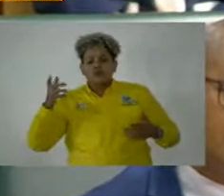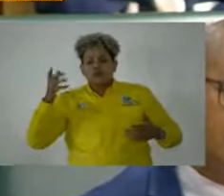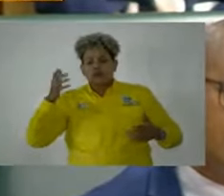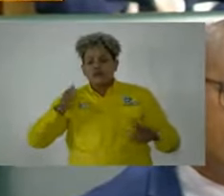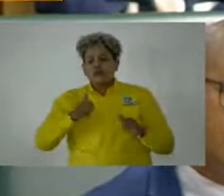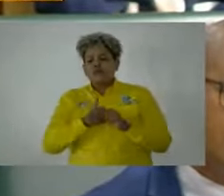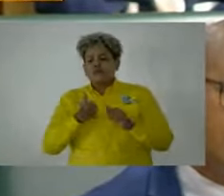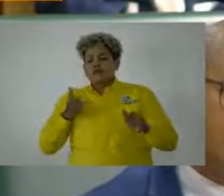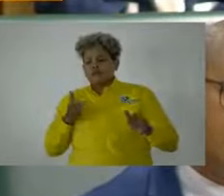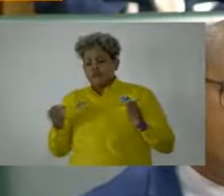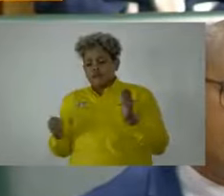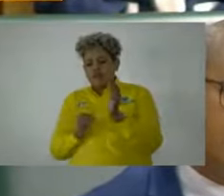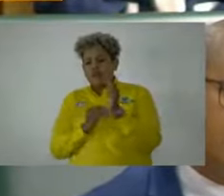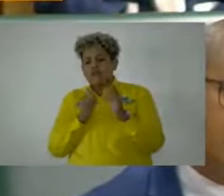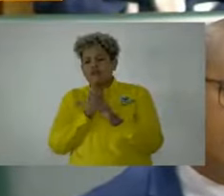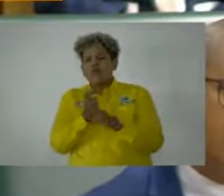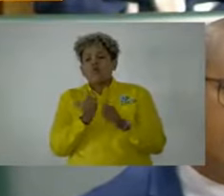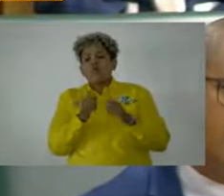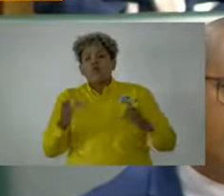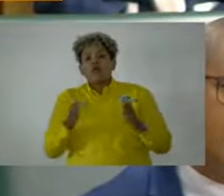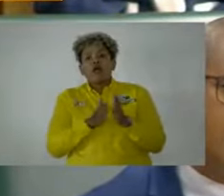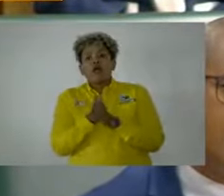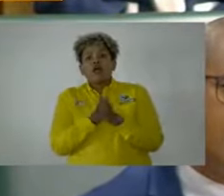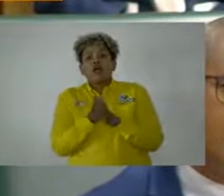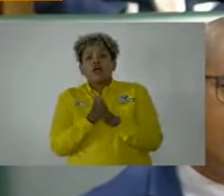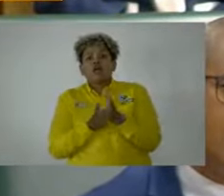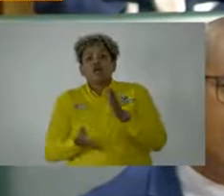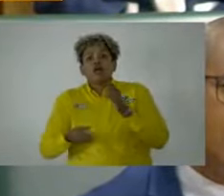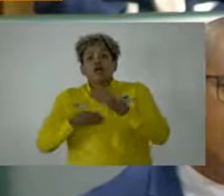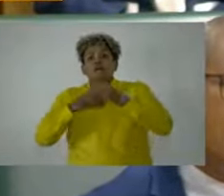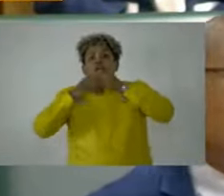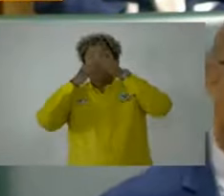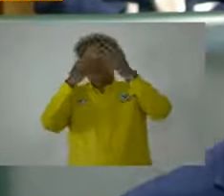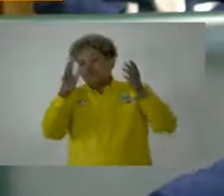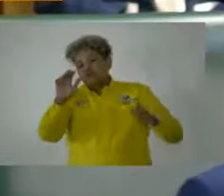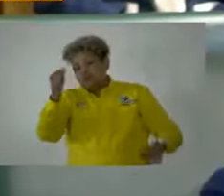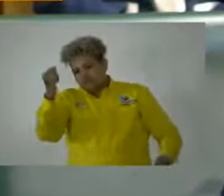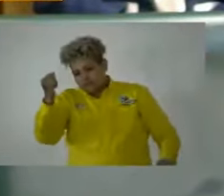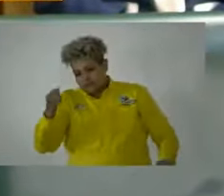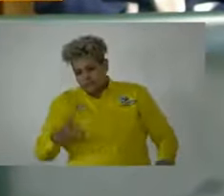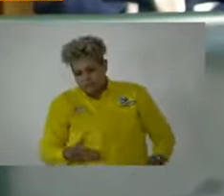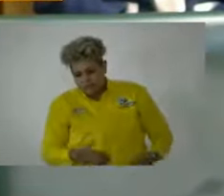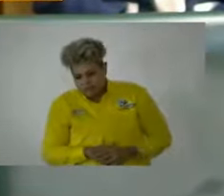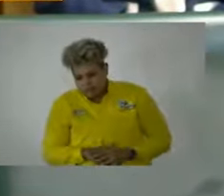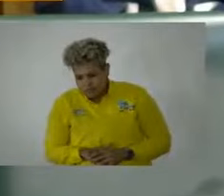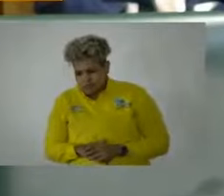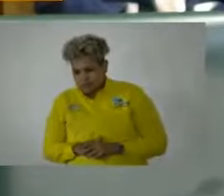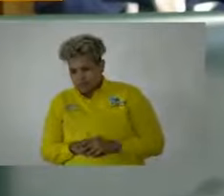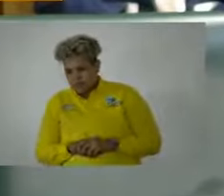back end of their loan without them incurring extra interest or penalties.